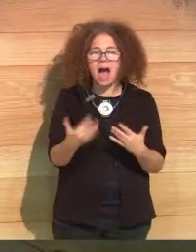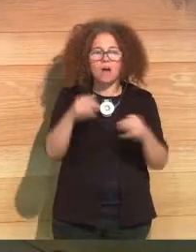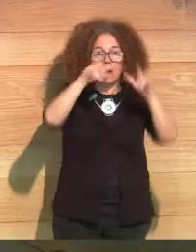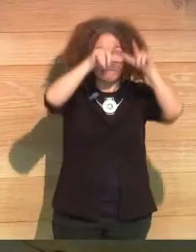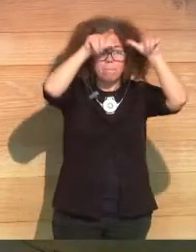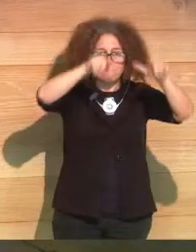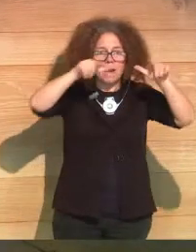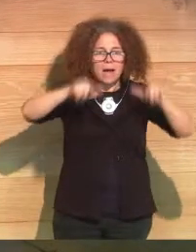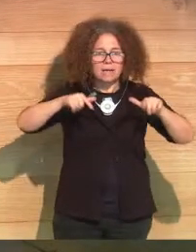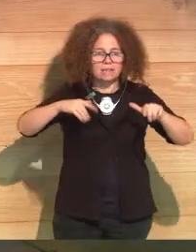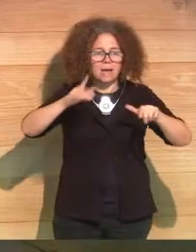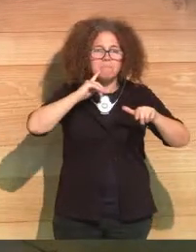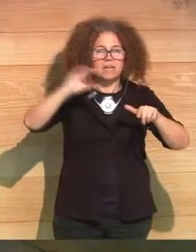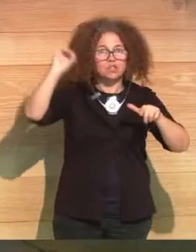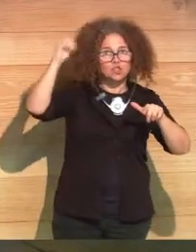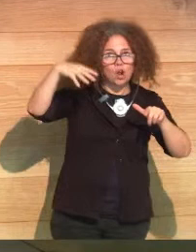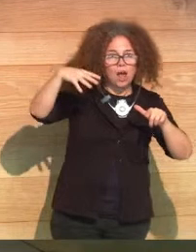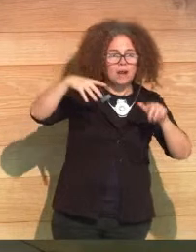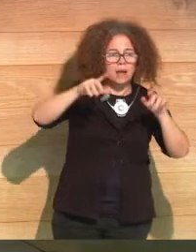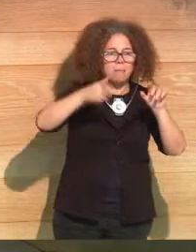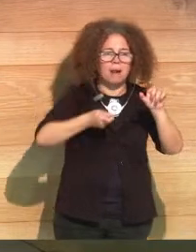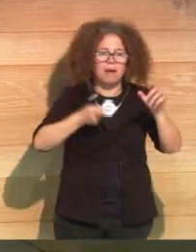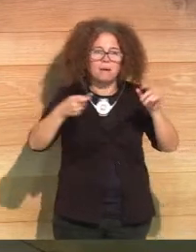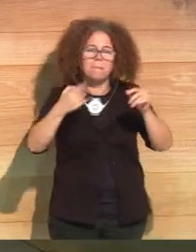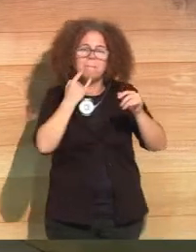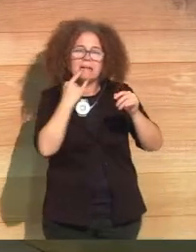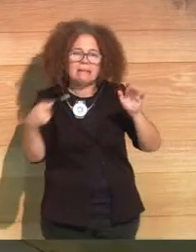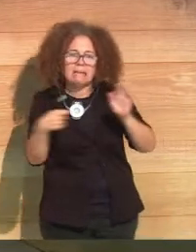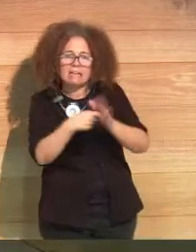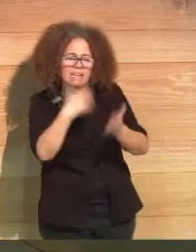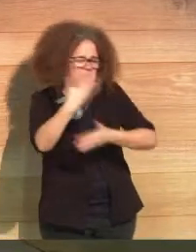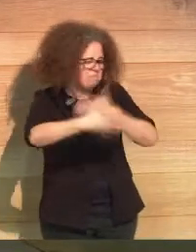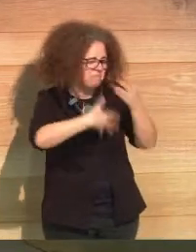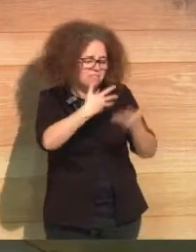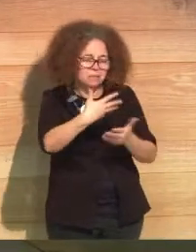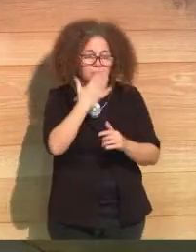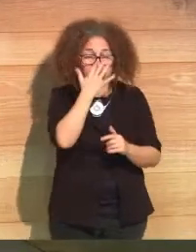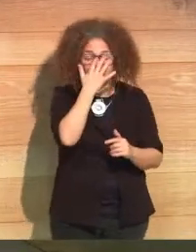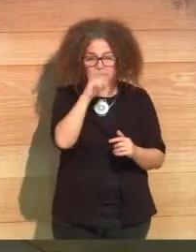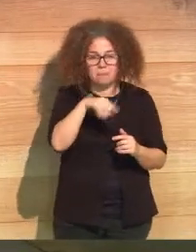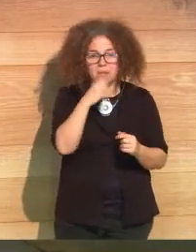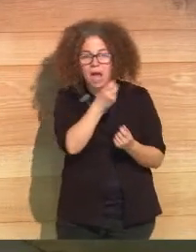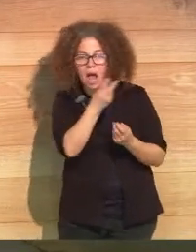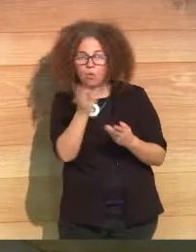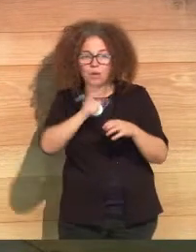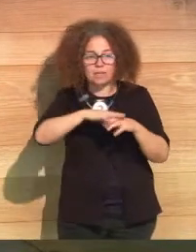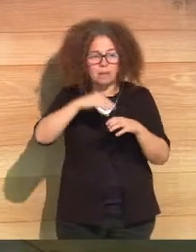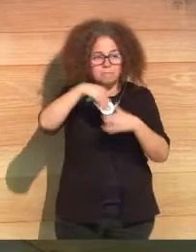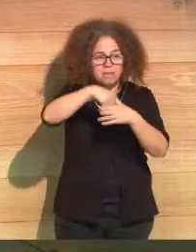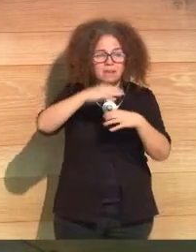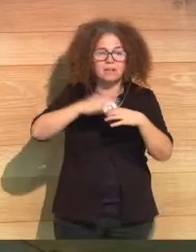plug to batteries. So you will, on some pictures, you will find the